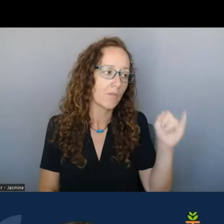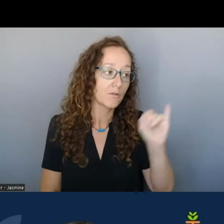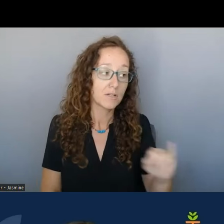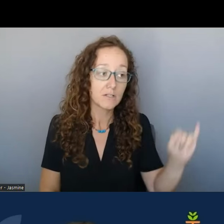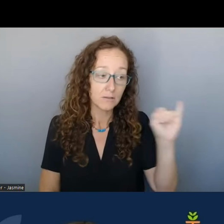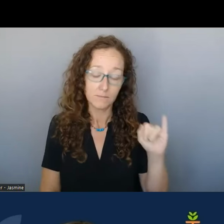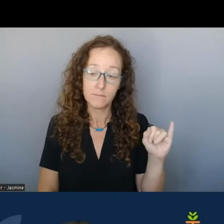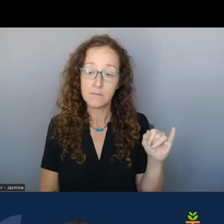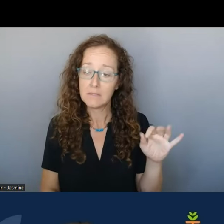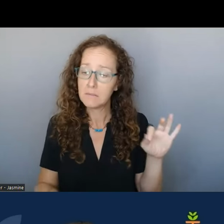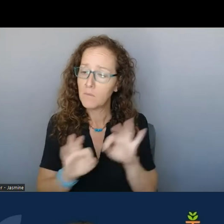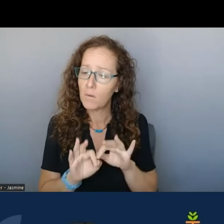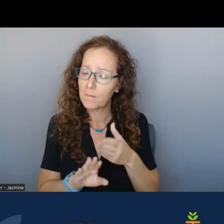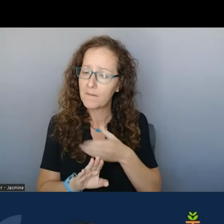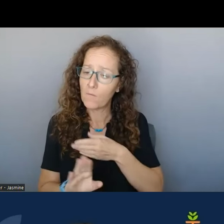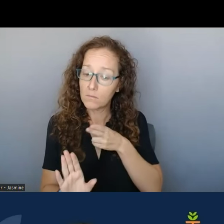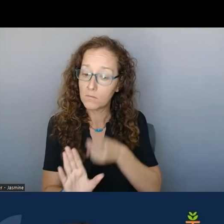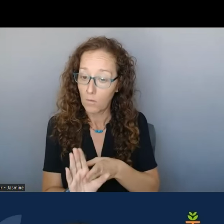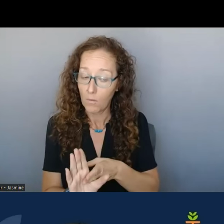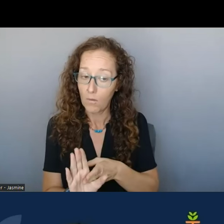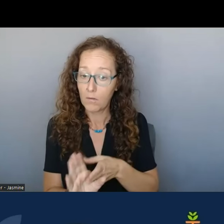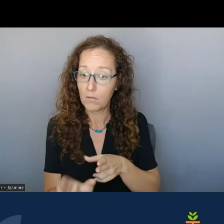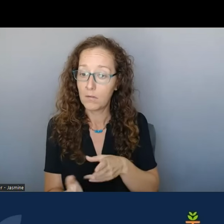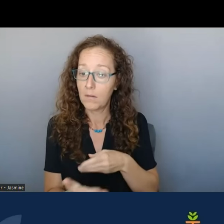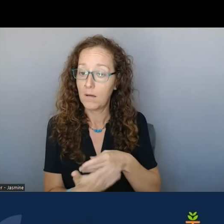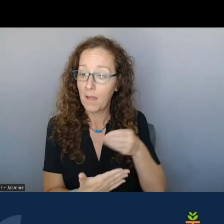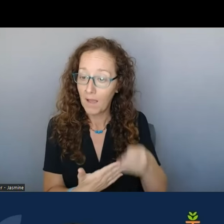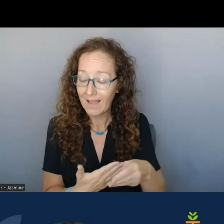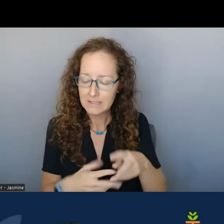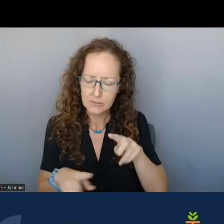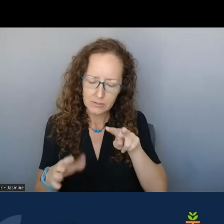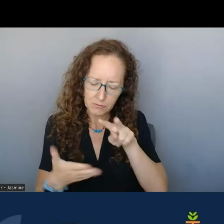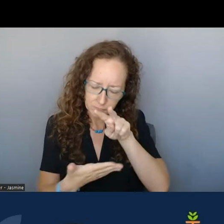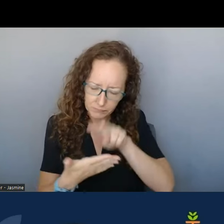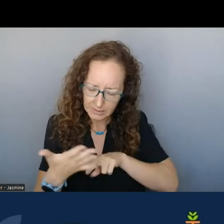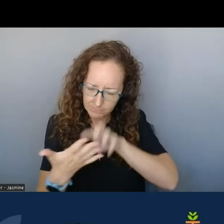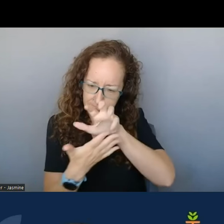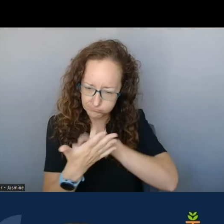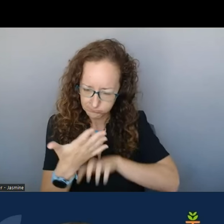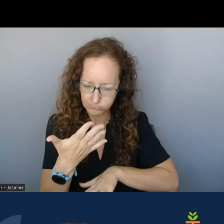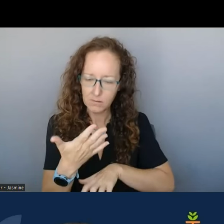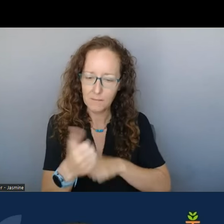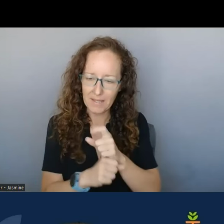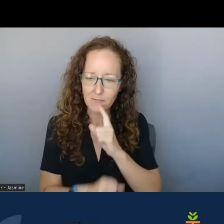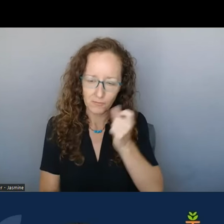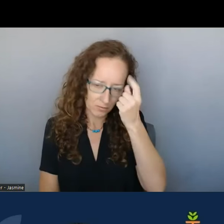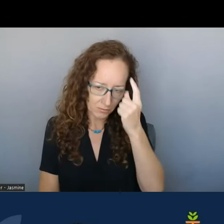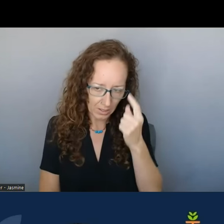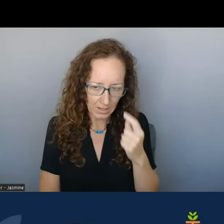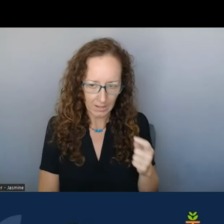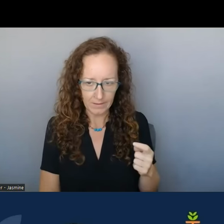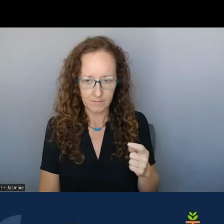just take a look at the fine print. I just want to give you a couple examples here. So when we are talking about